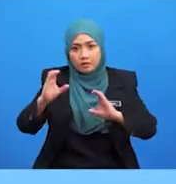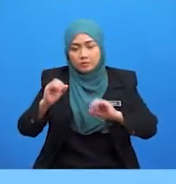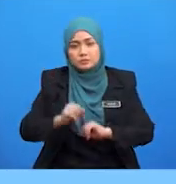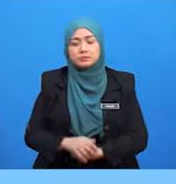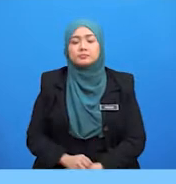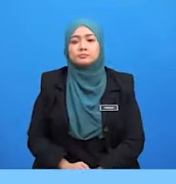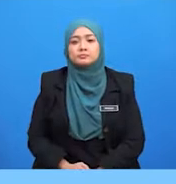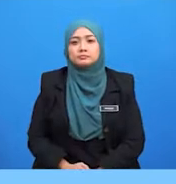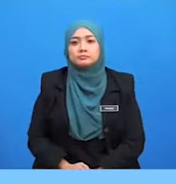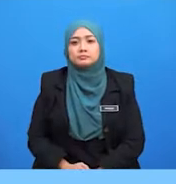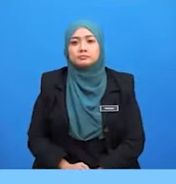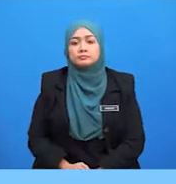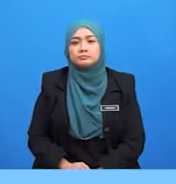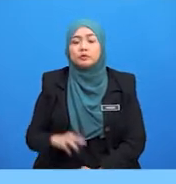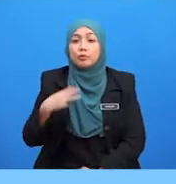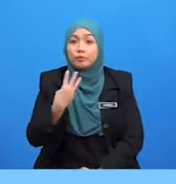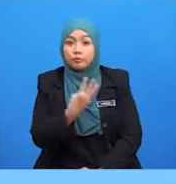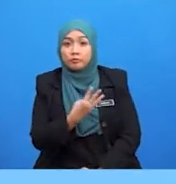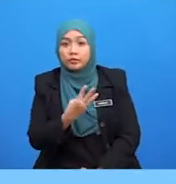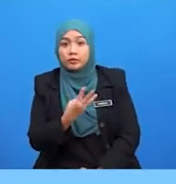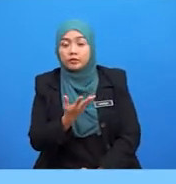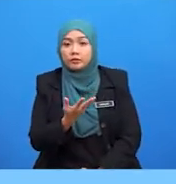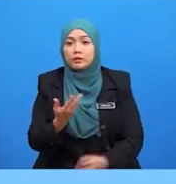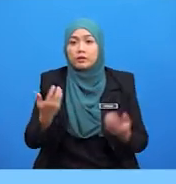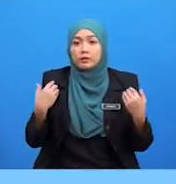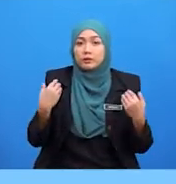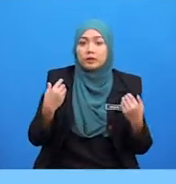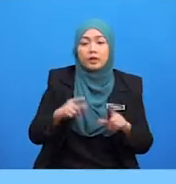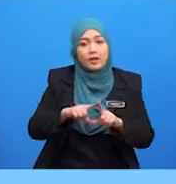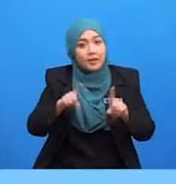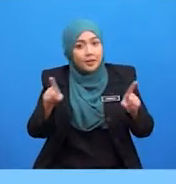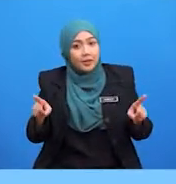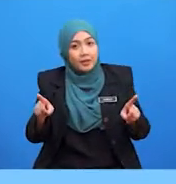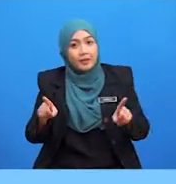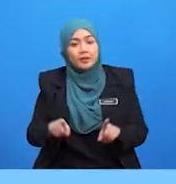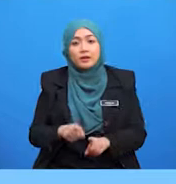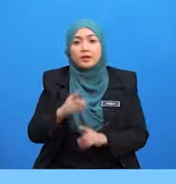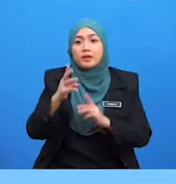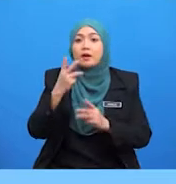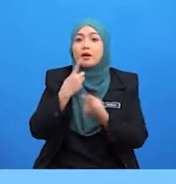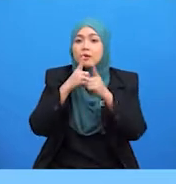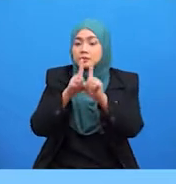So, do we actually have any similar answers?